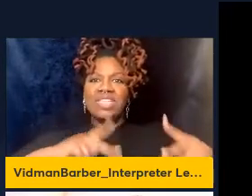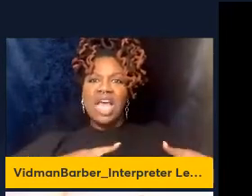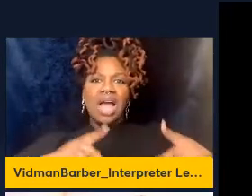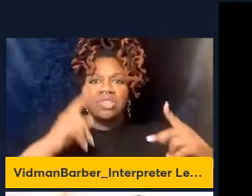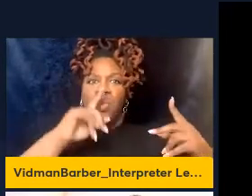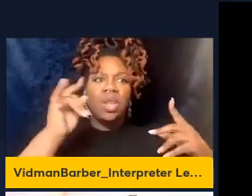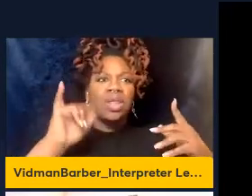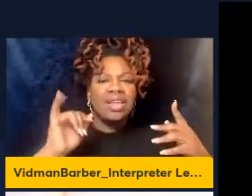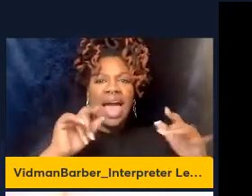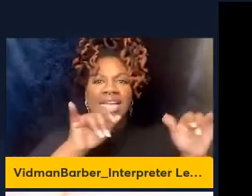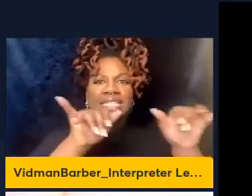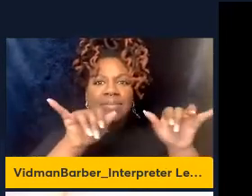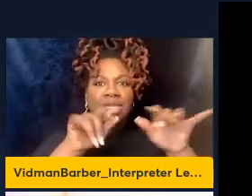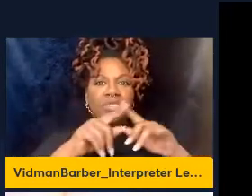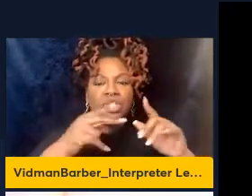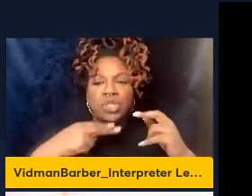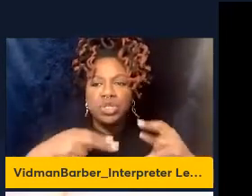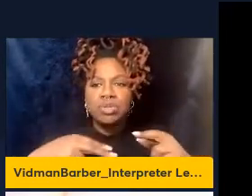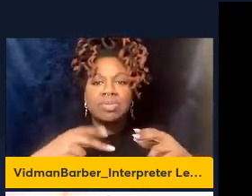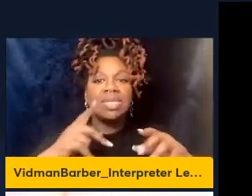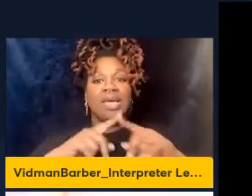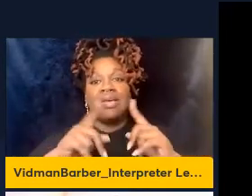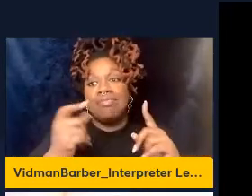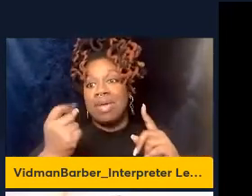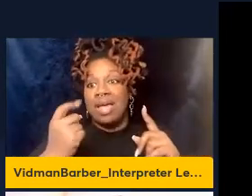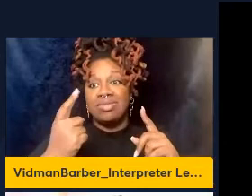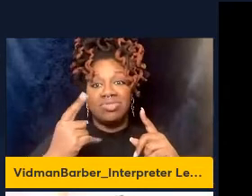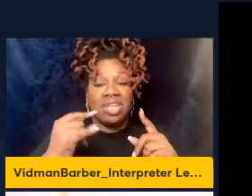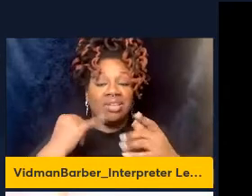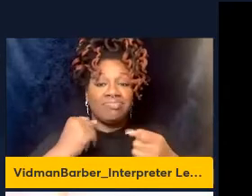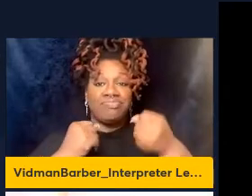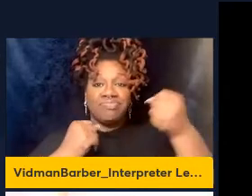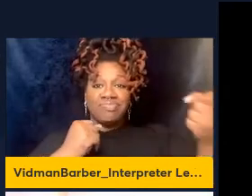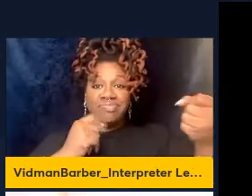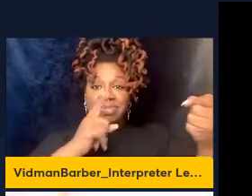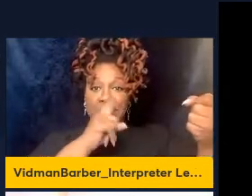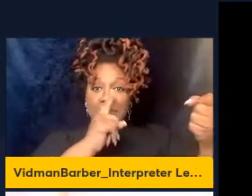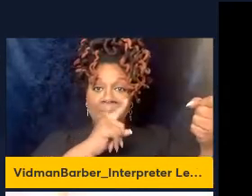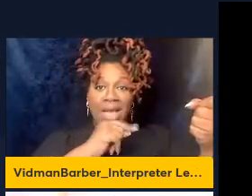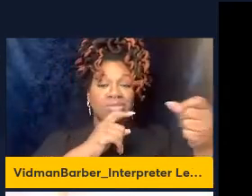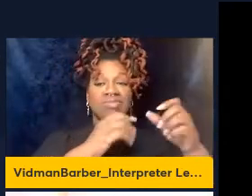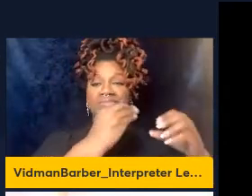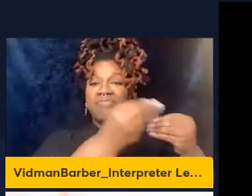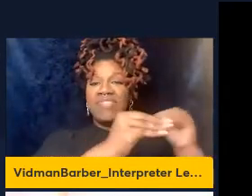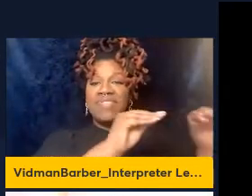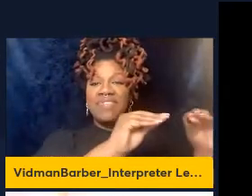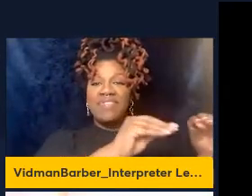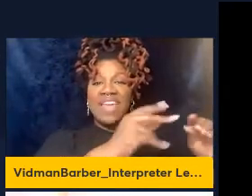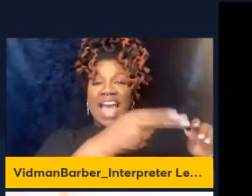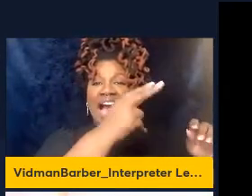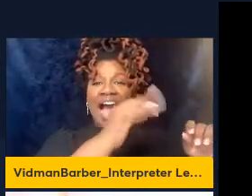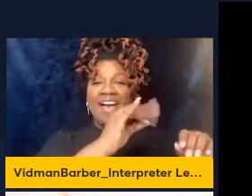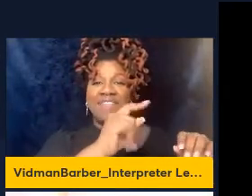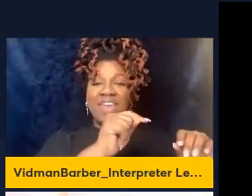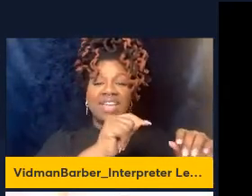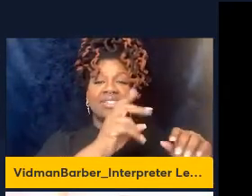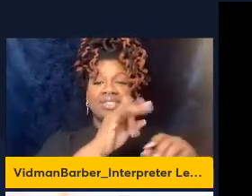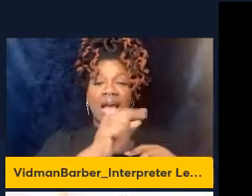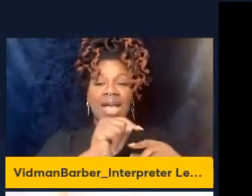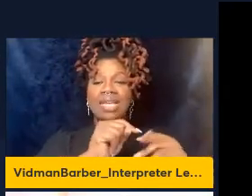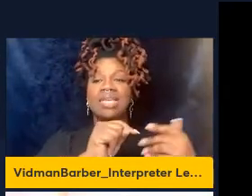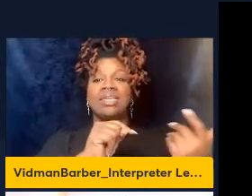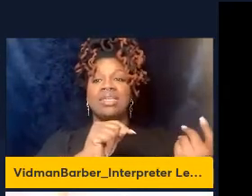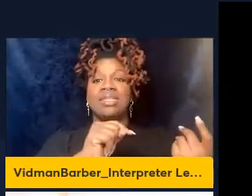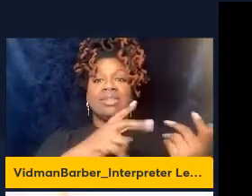at the end of the day, if you take a mouse, stick it on a high-fat diet, a mouse is not a human, and a human is not a mouse. And therefore, we can lose many insights